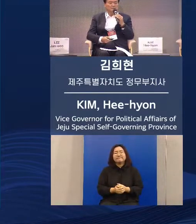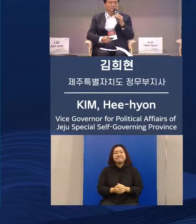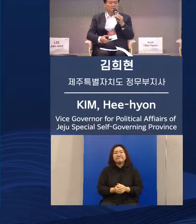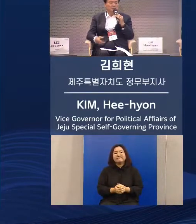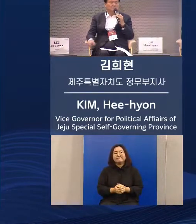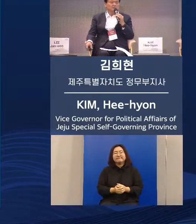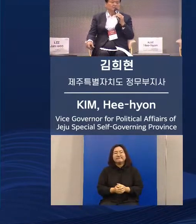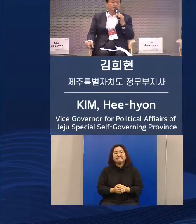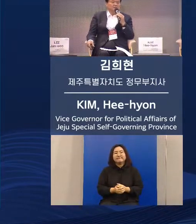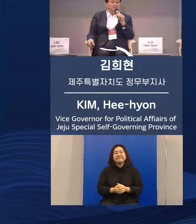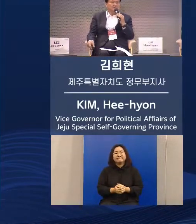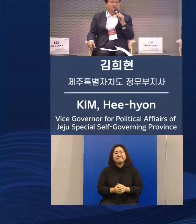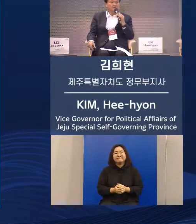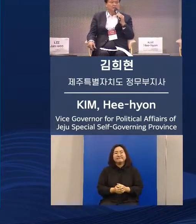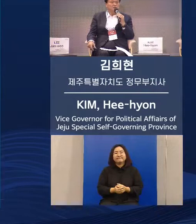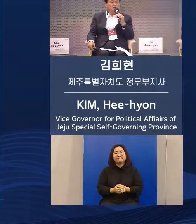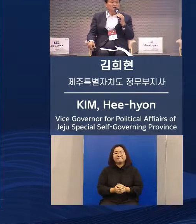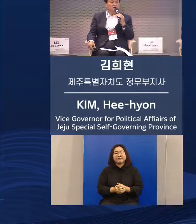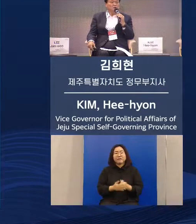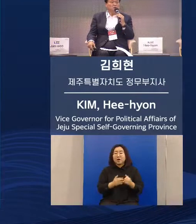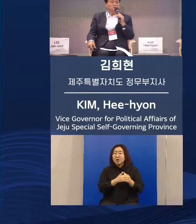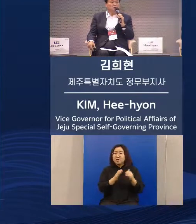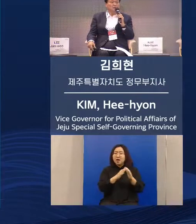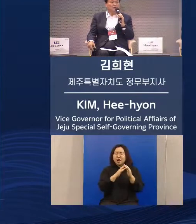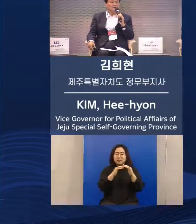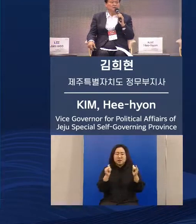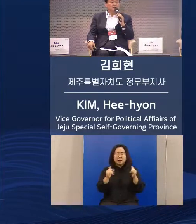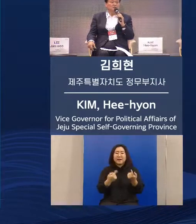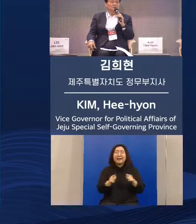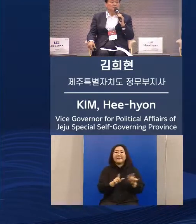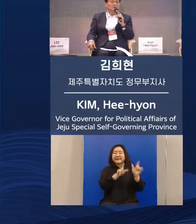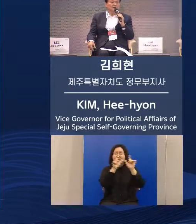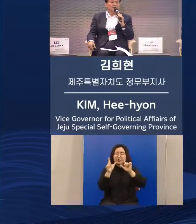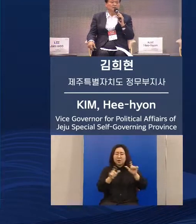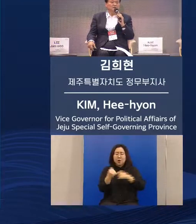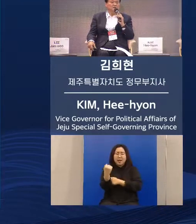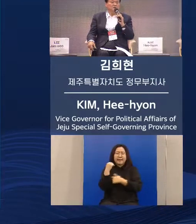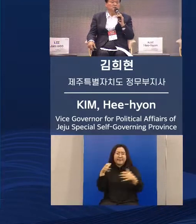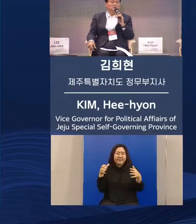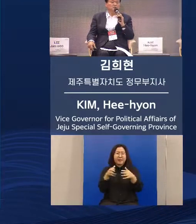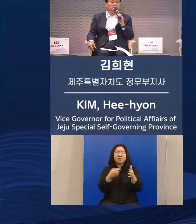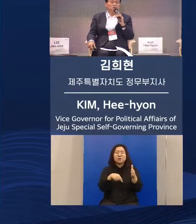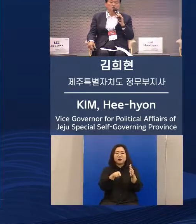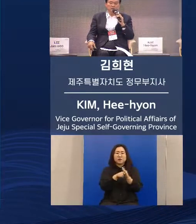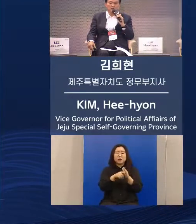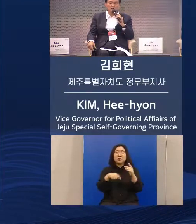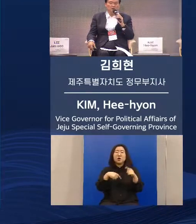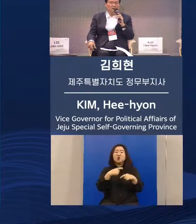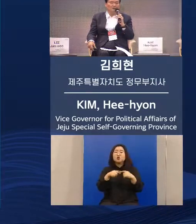speak. That is why we have come up with such public services.